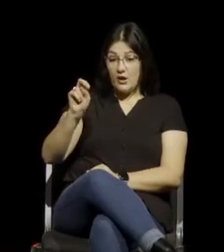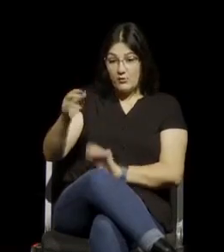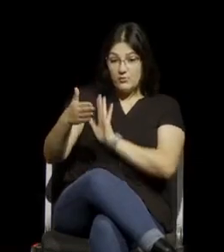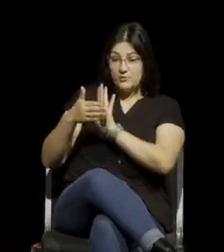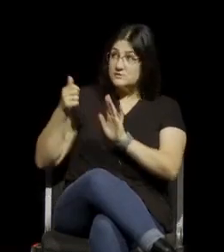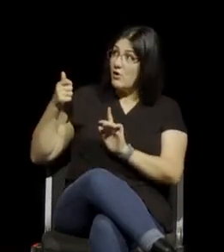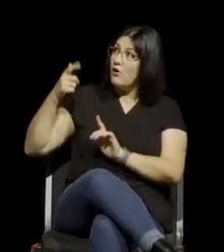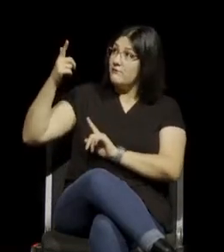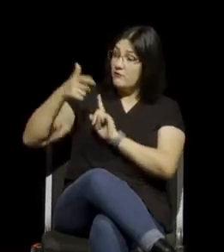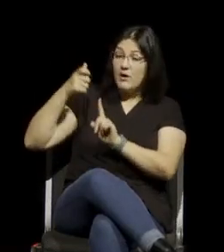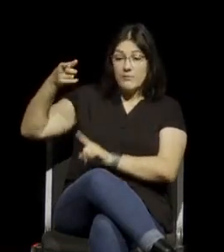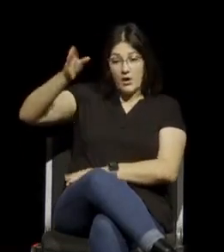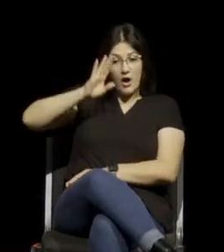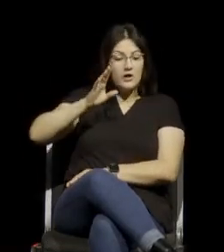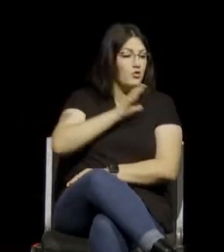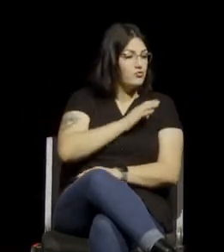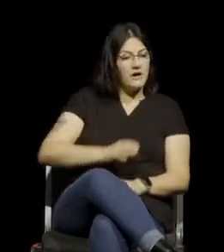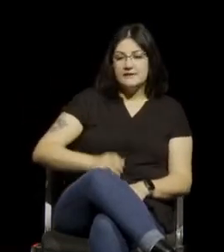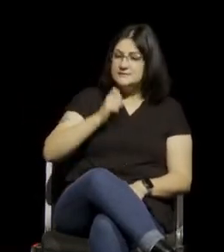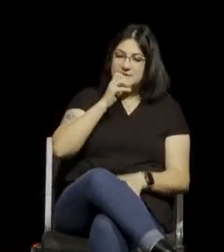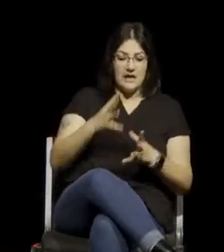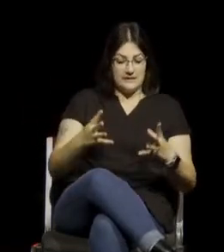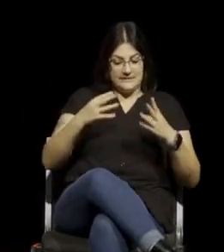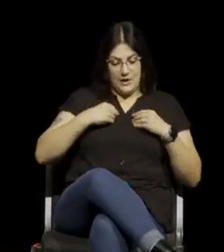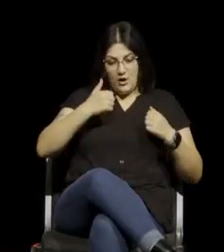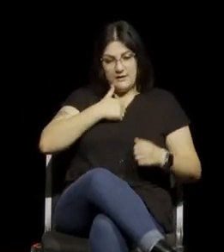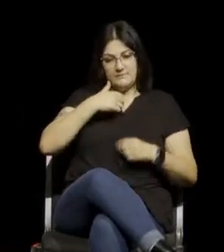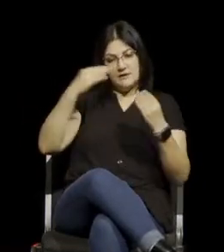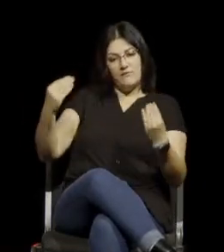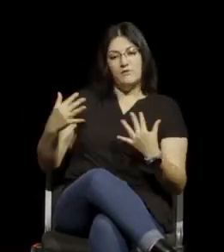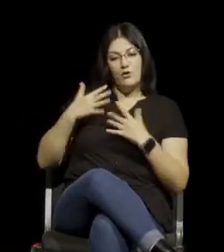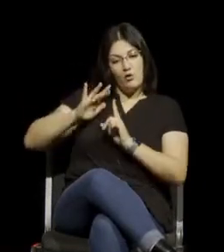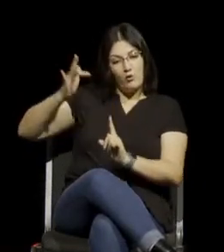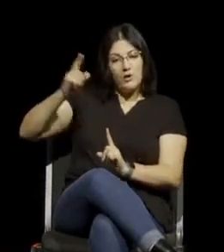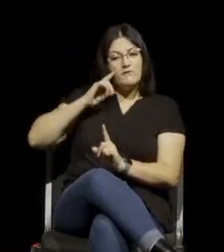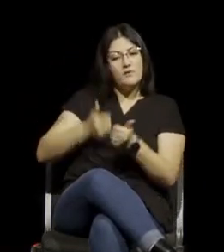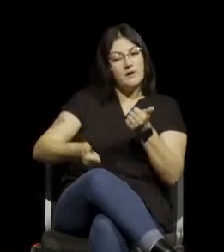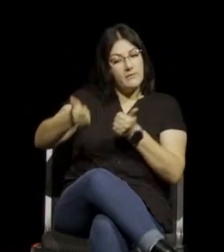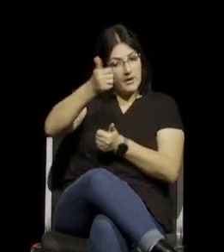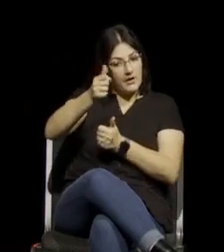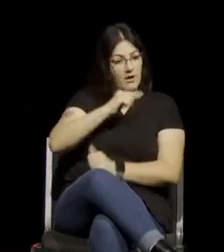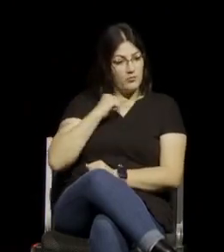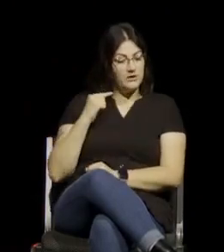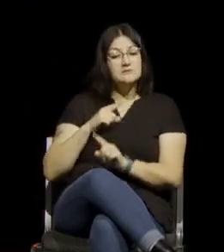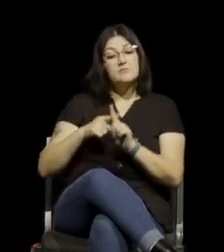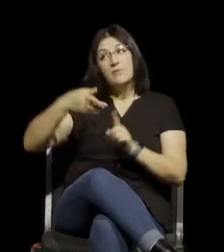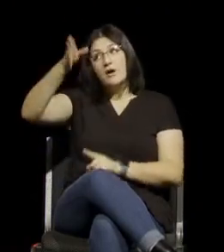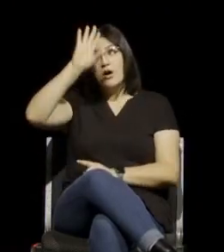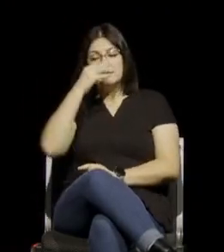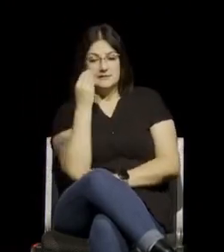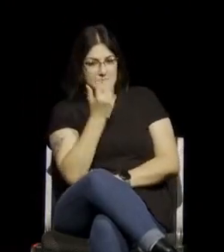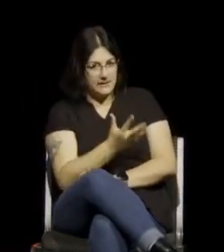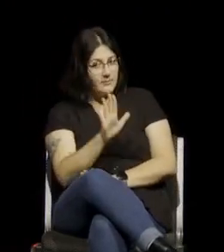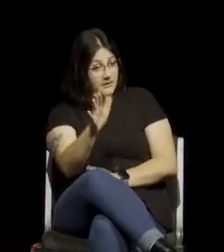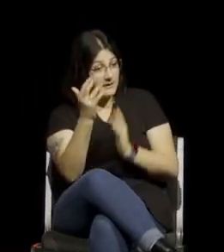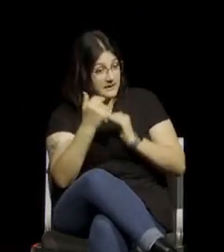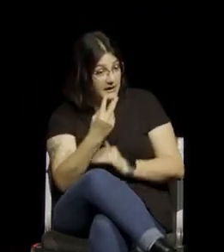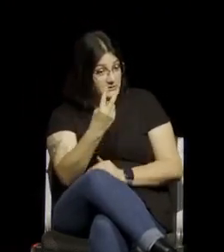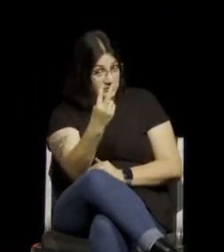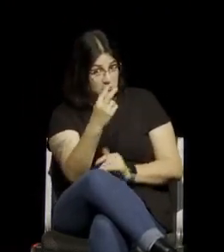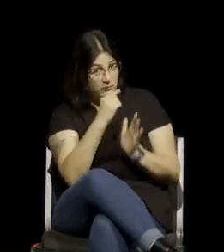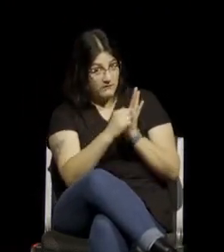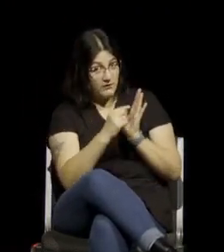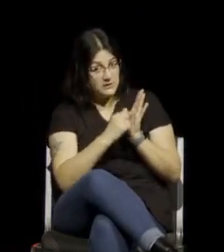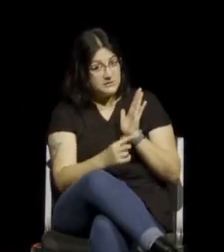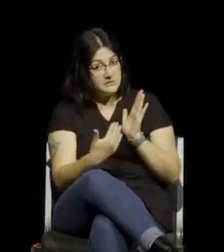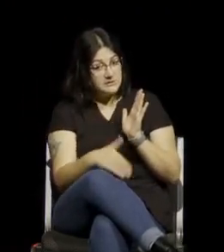by God, Christ did not take on himself the glory of becoming a high priest, but God said to him. And now these next two passages, this next